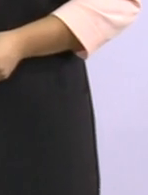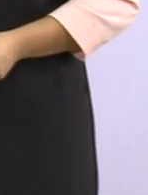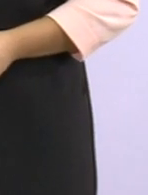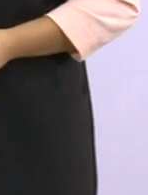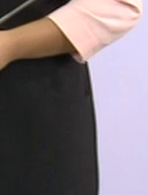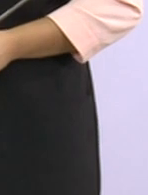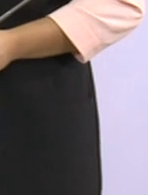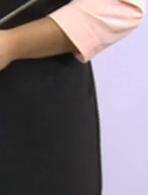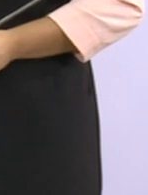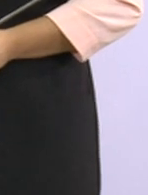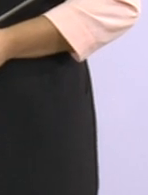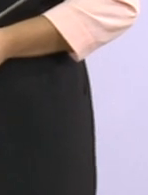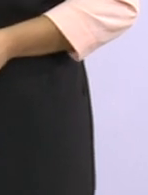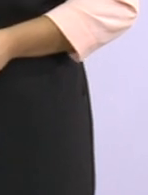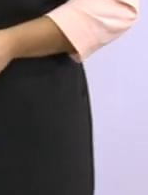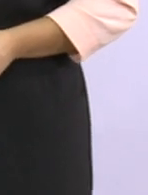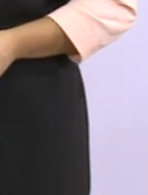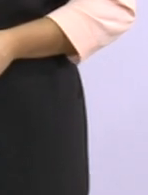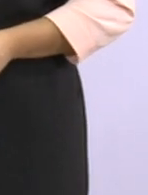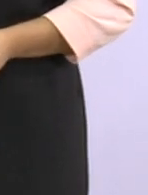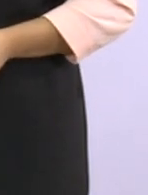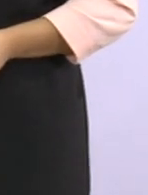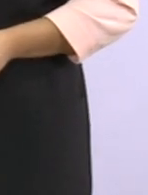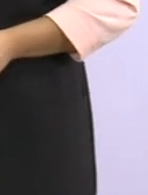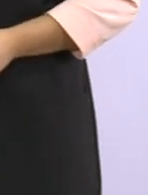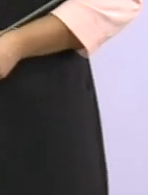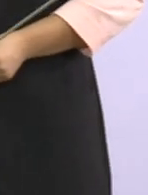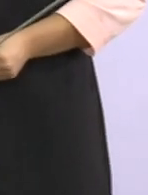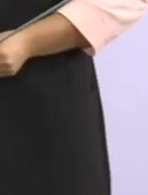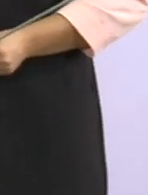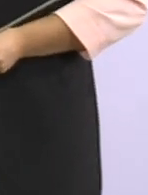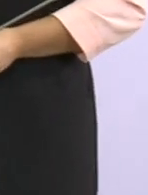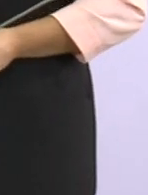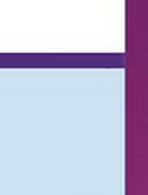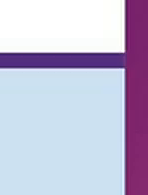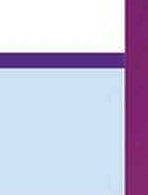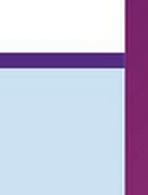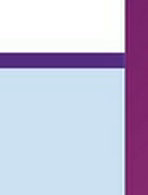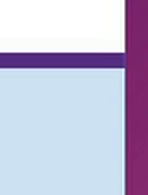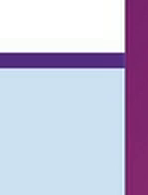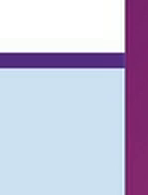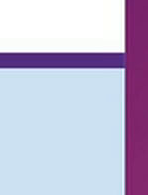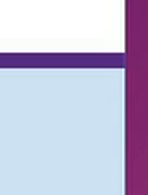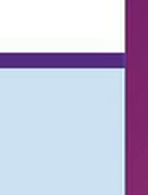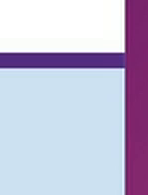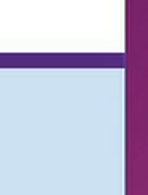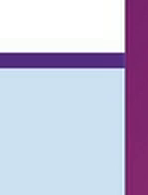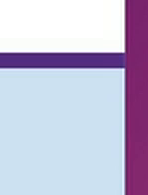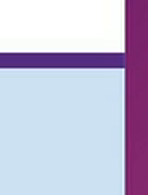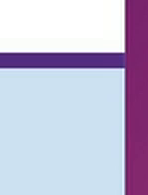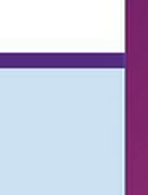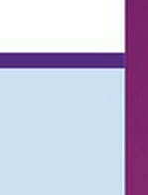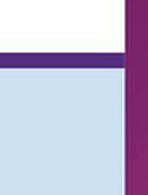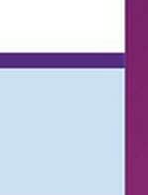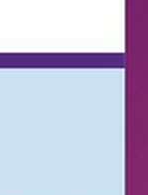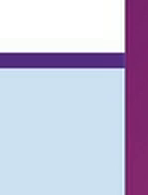towel, which also originates from boxing and means to give up. For example, he threw